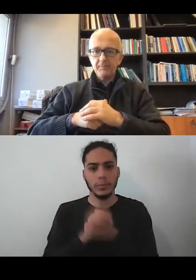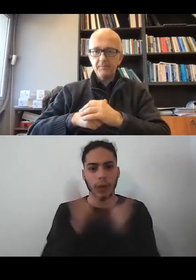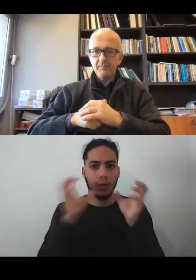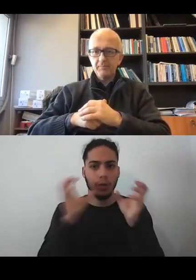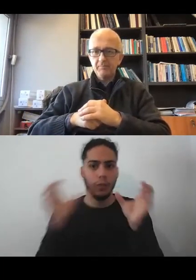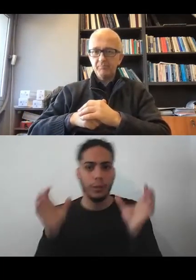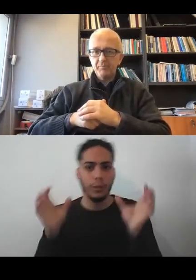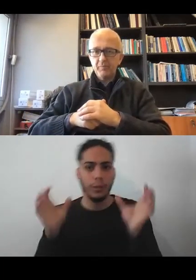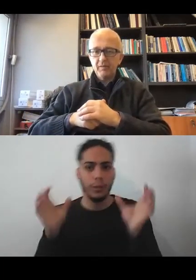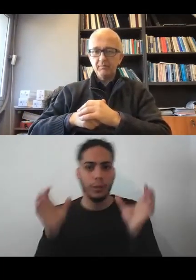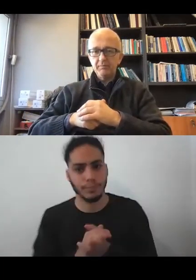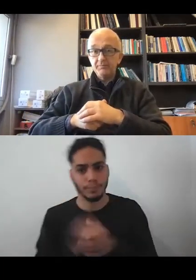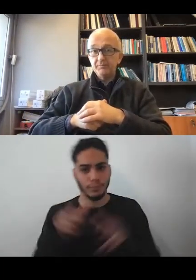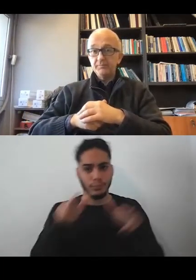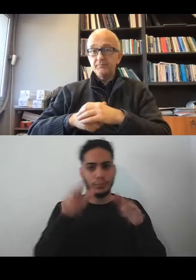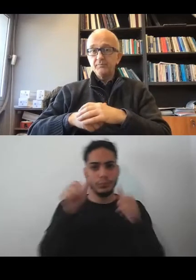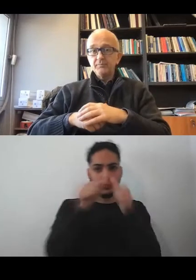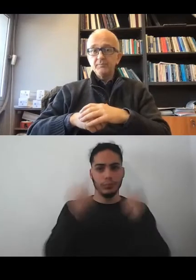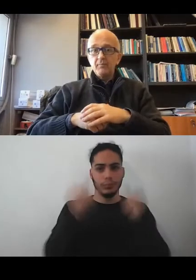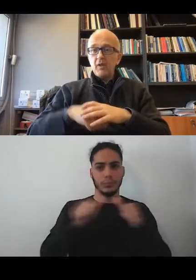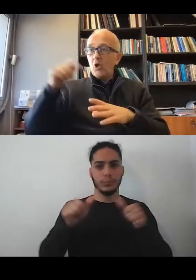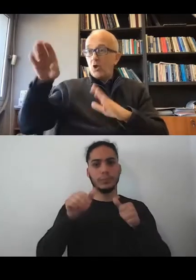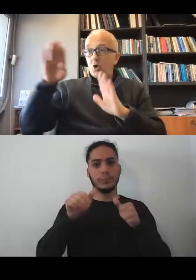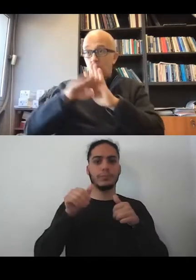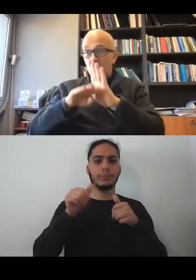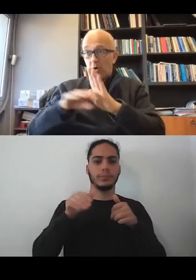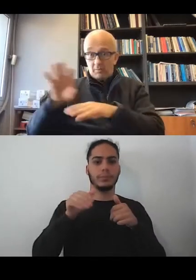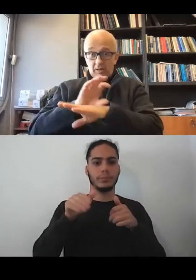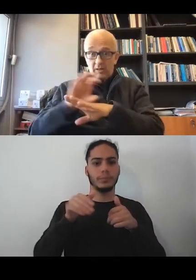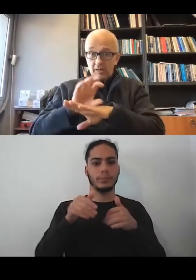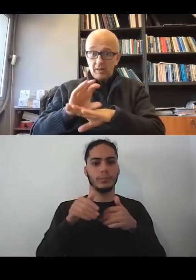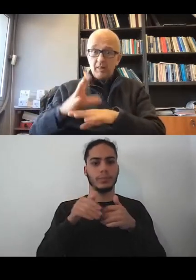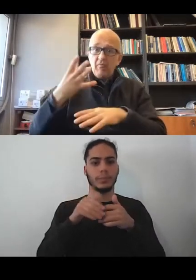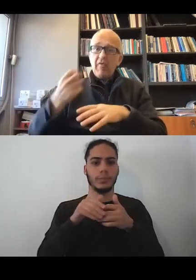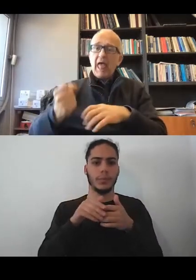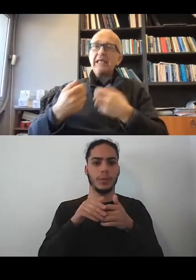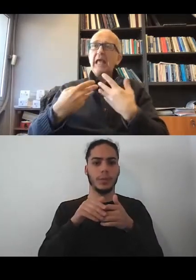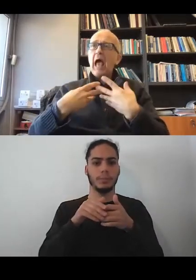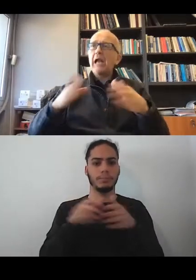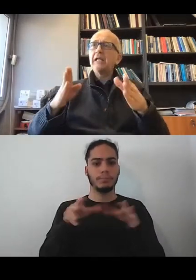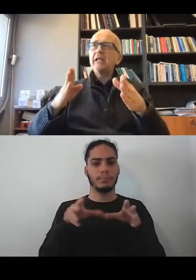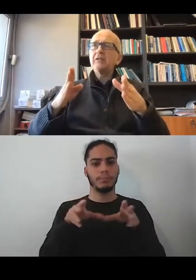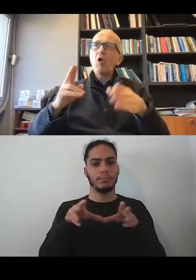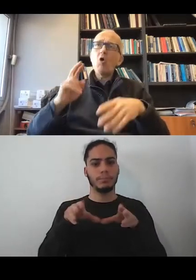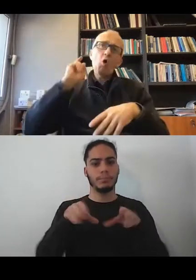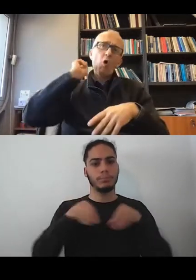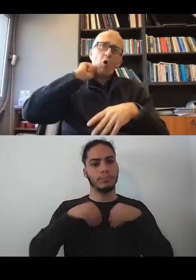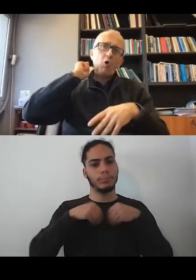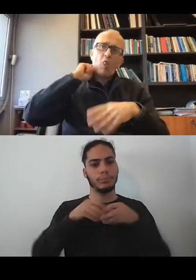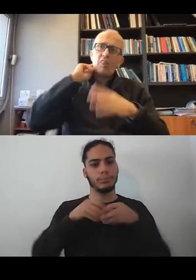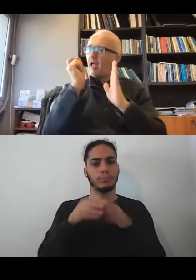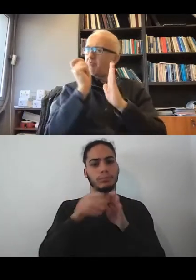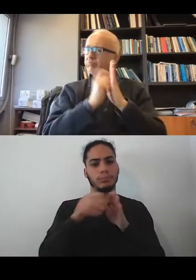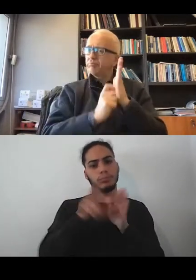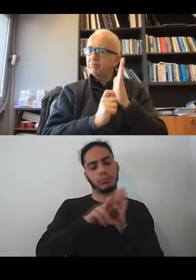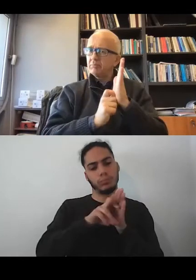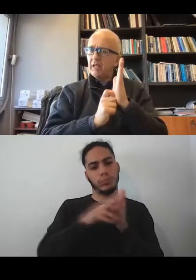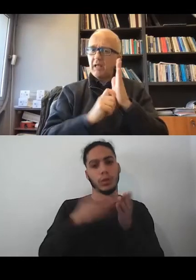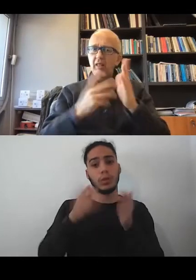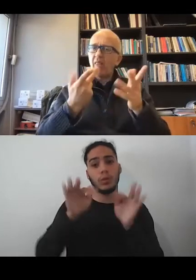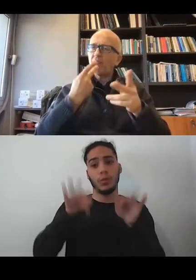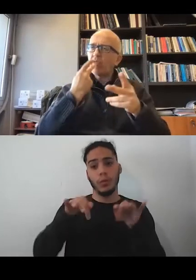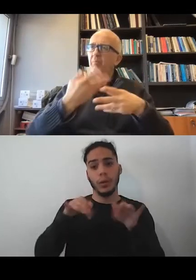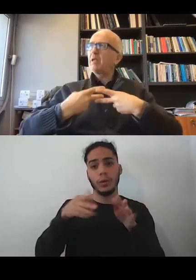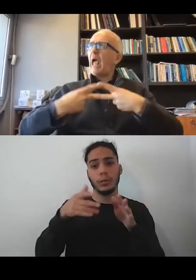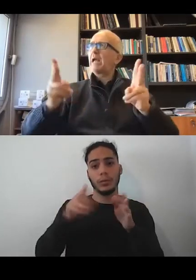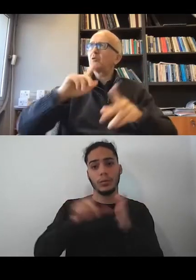The system will adopt open standards, and at the end of the project, it will become available to